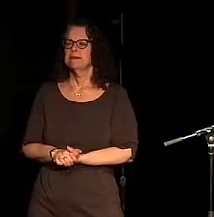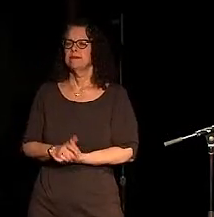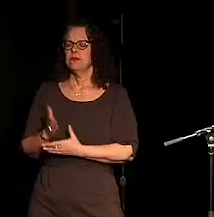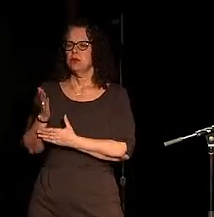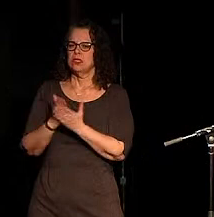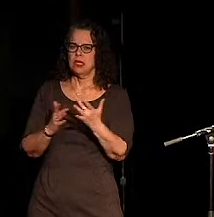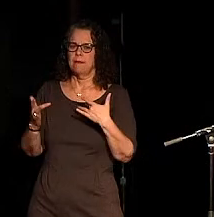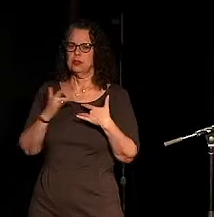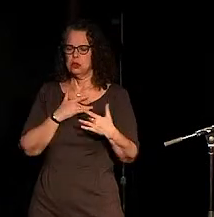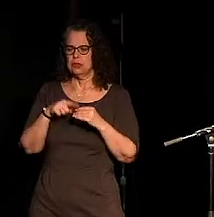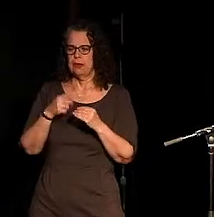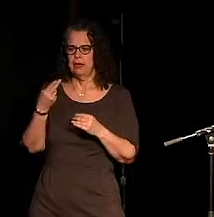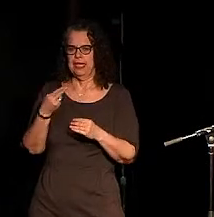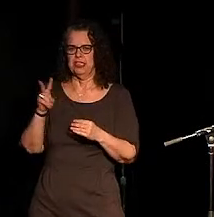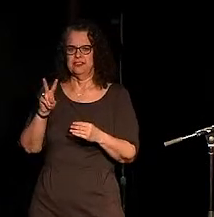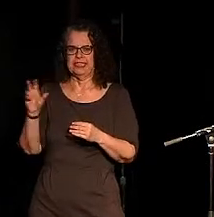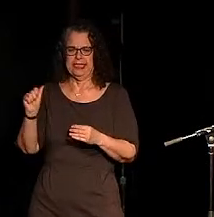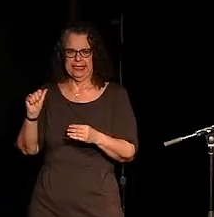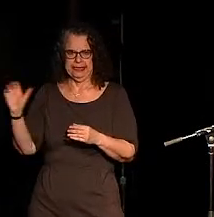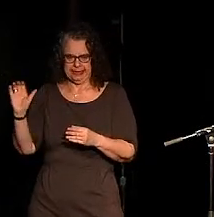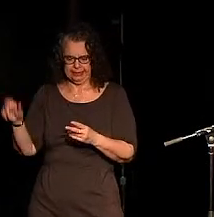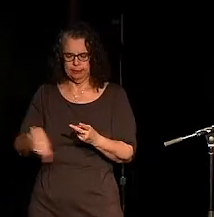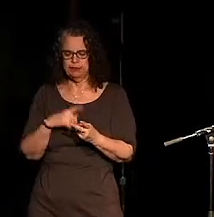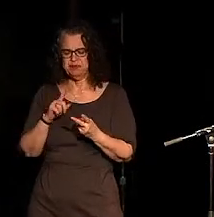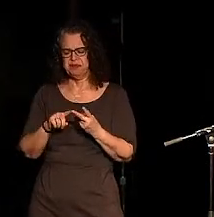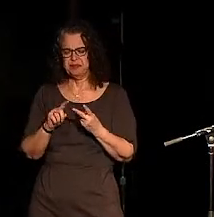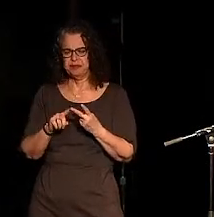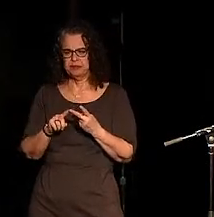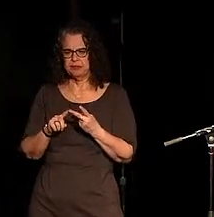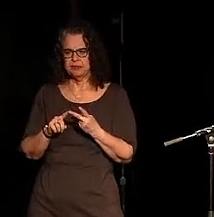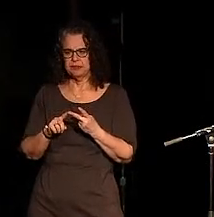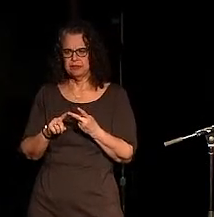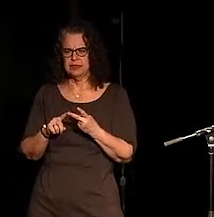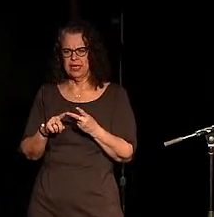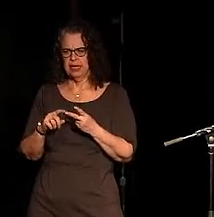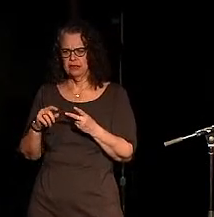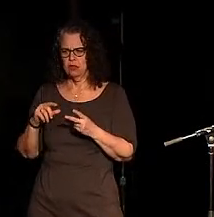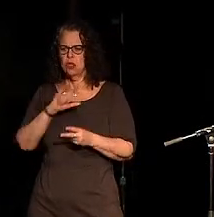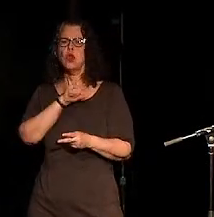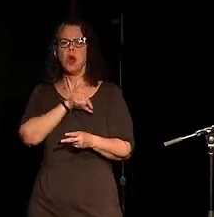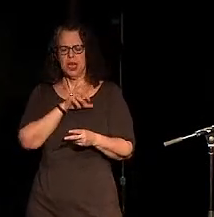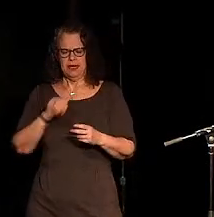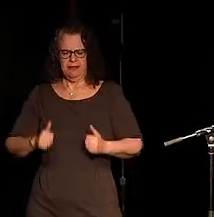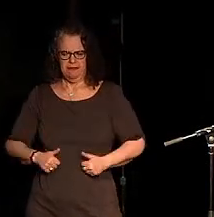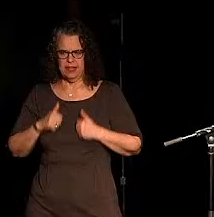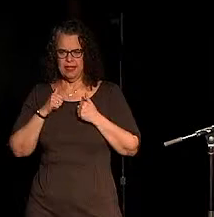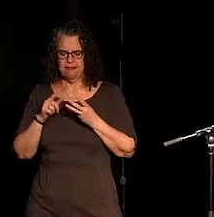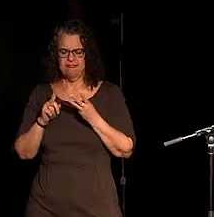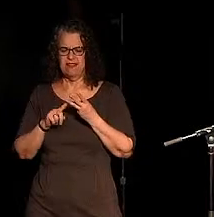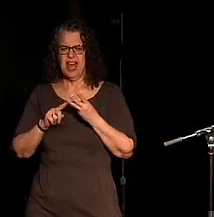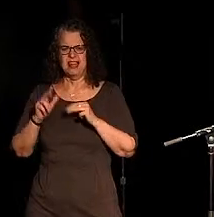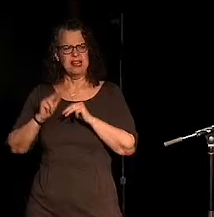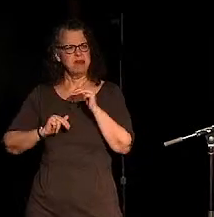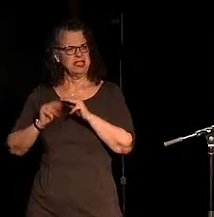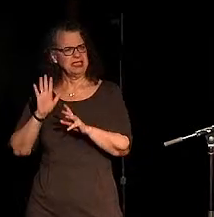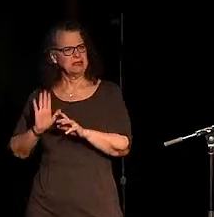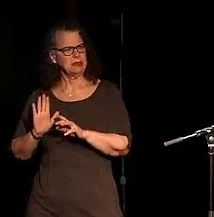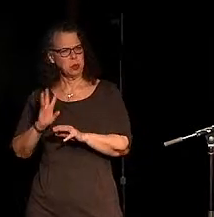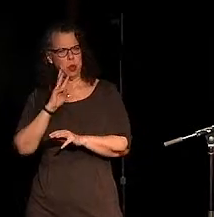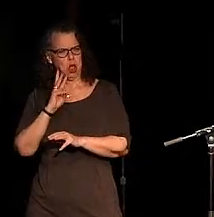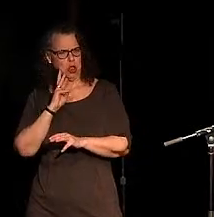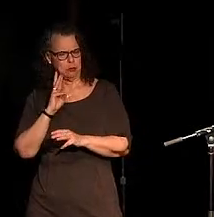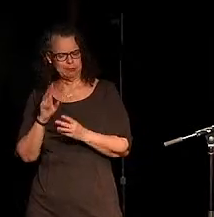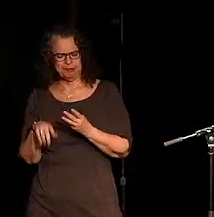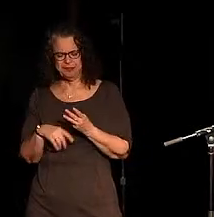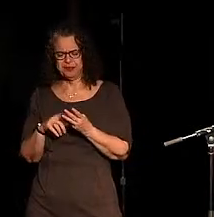about HVAC. There were concerns about quality of life and water in the building.